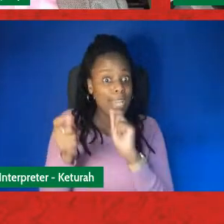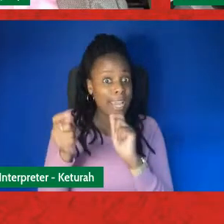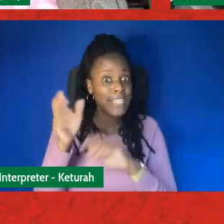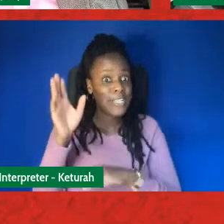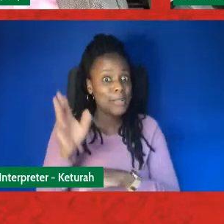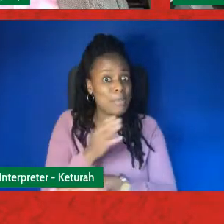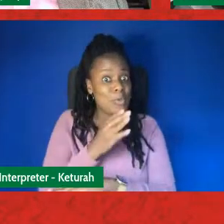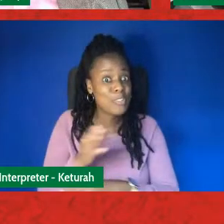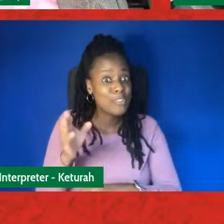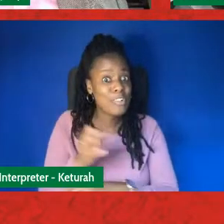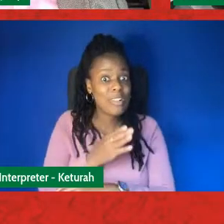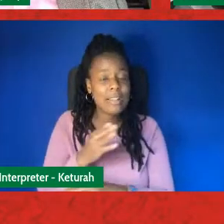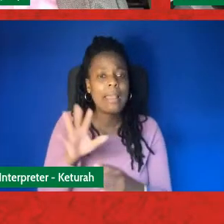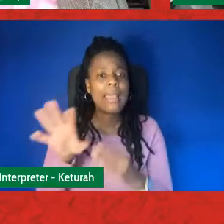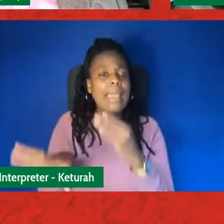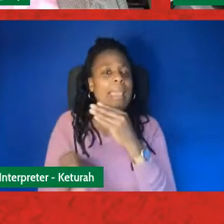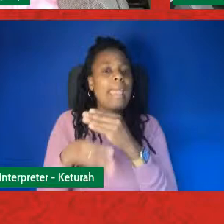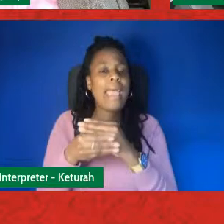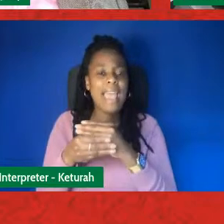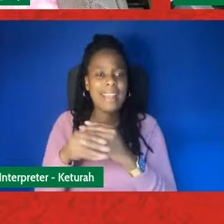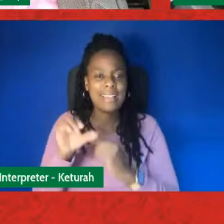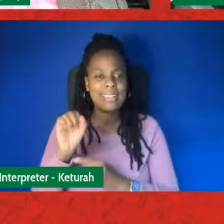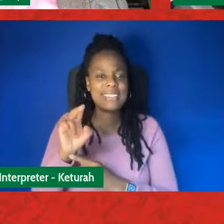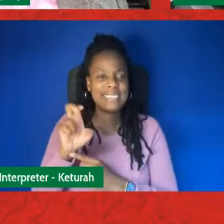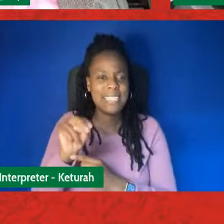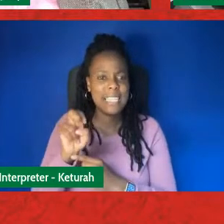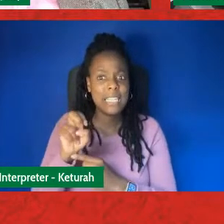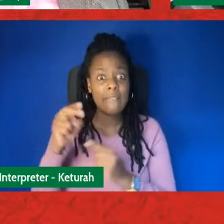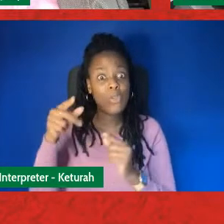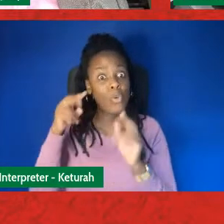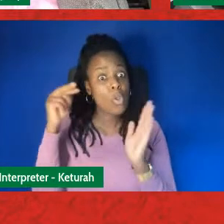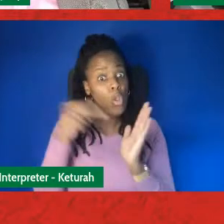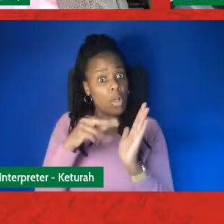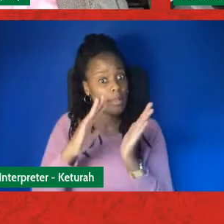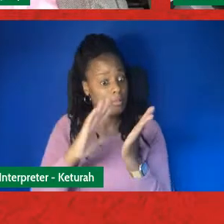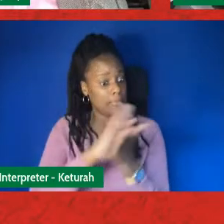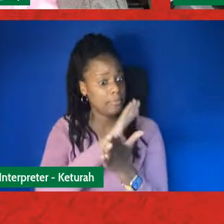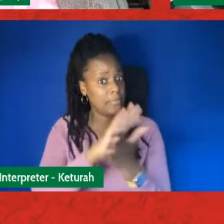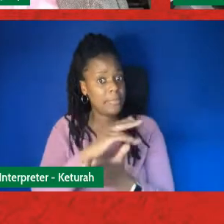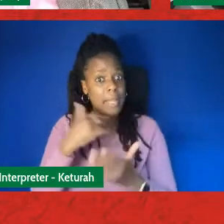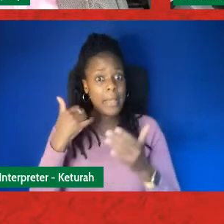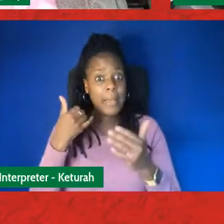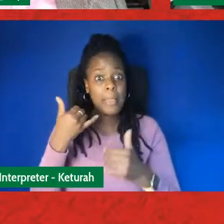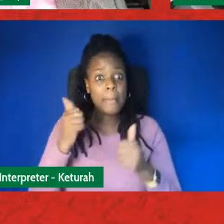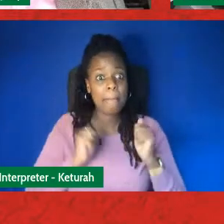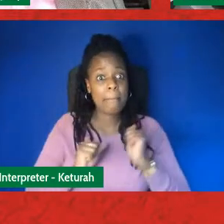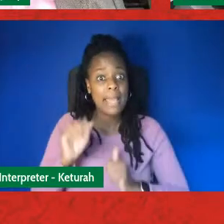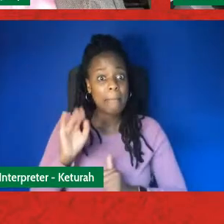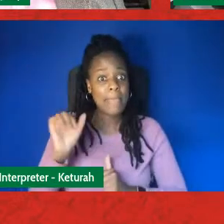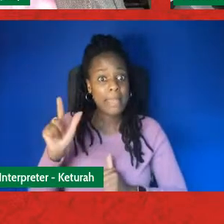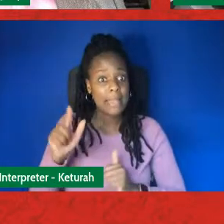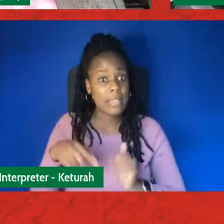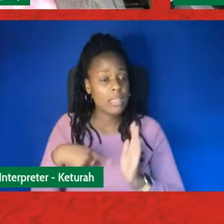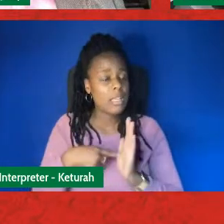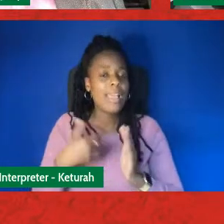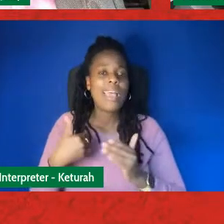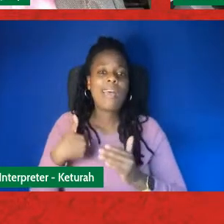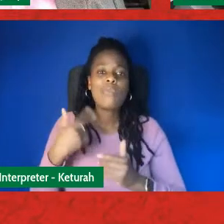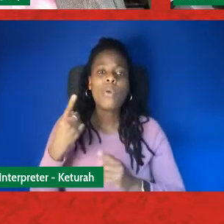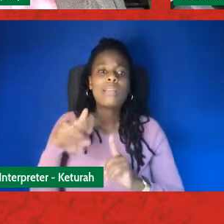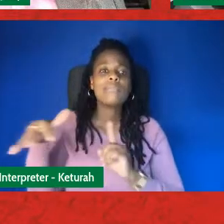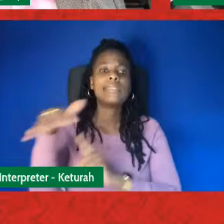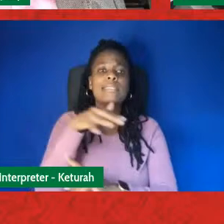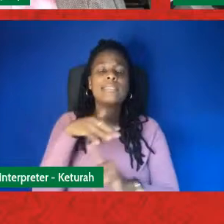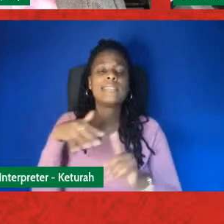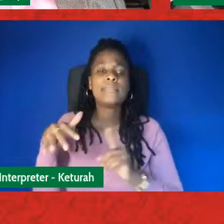a scene. And if you look at the playbill real closely, there's a scene added where it's a South Carolina scene. It's at a place